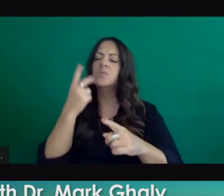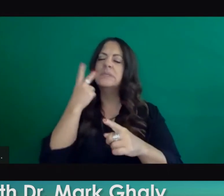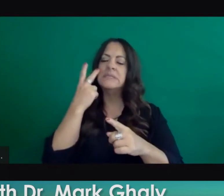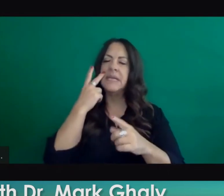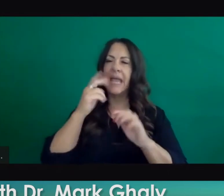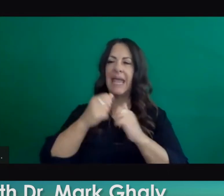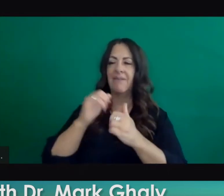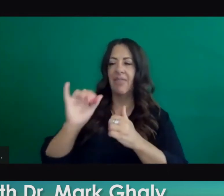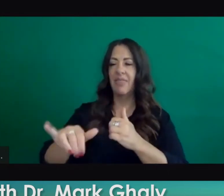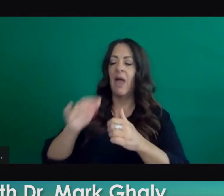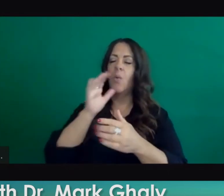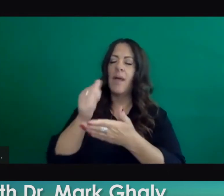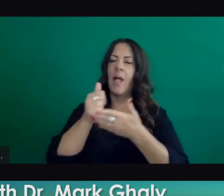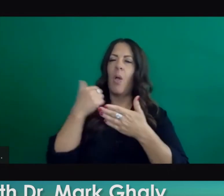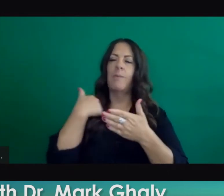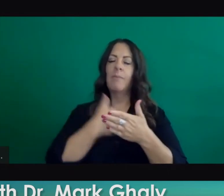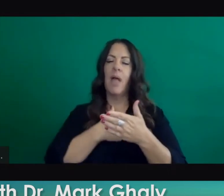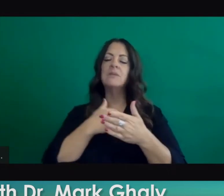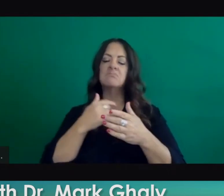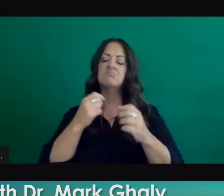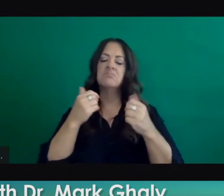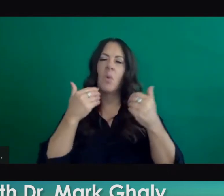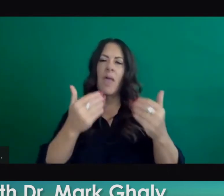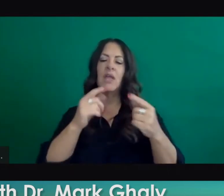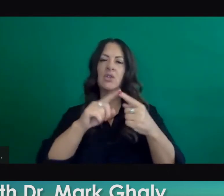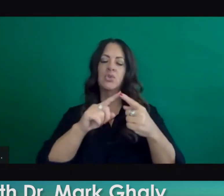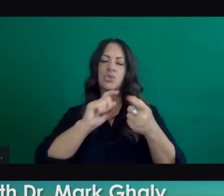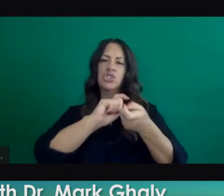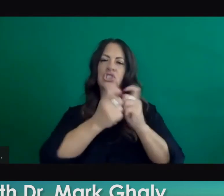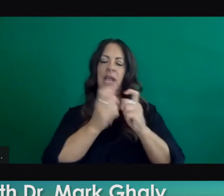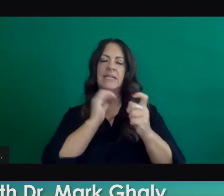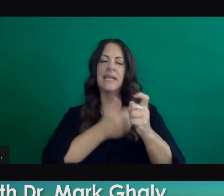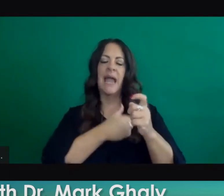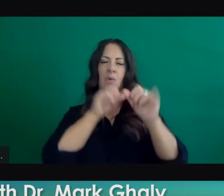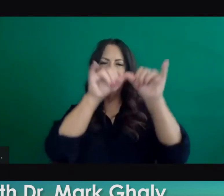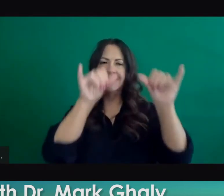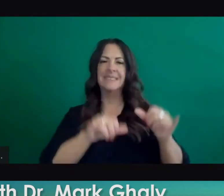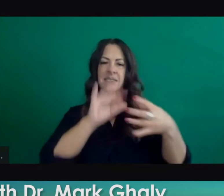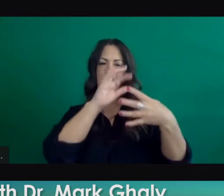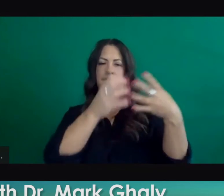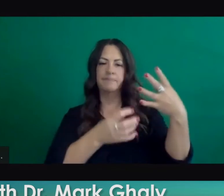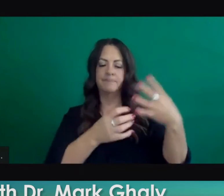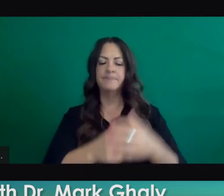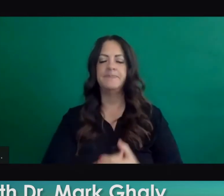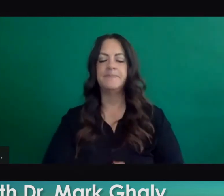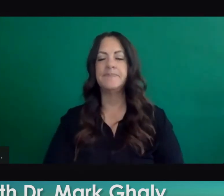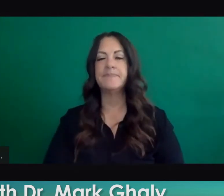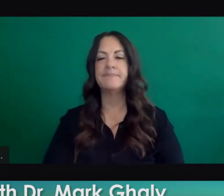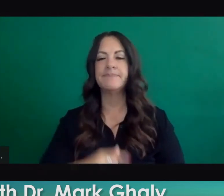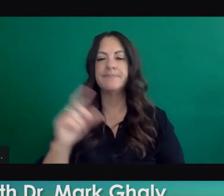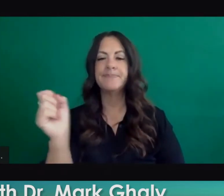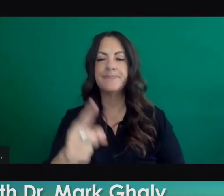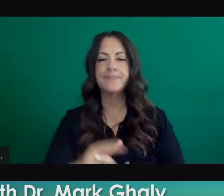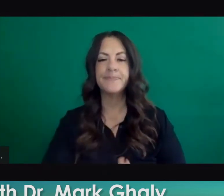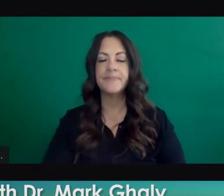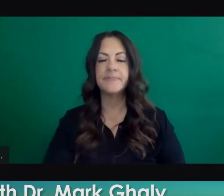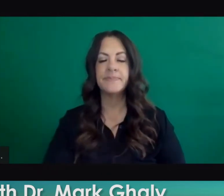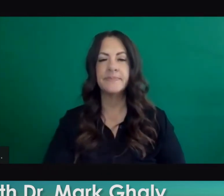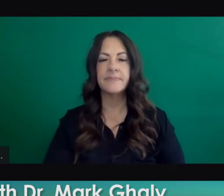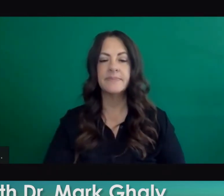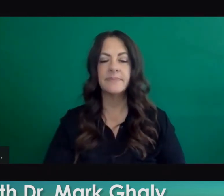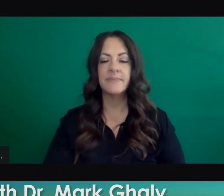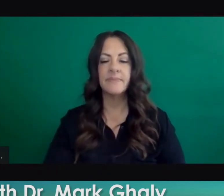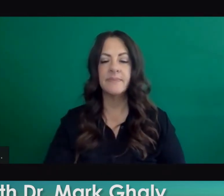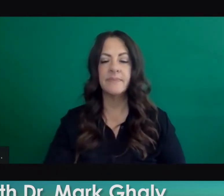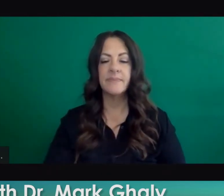Claudia Fischwiller, KNX News Radio. Hey, I'm sorry if I missed this earlier. I had to step